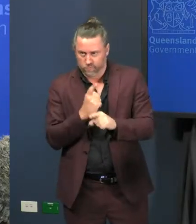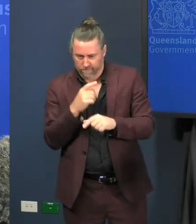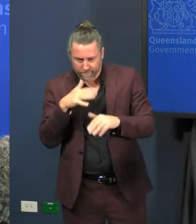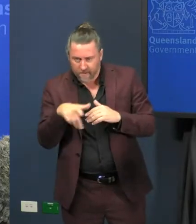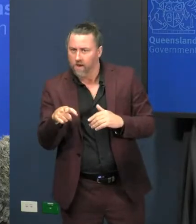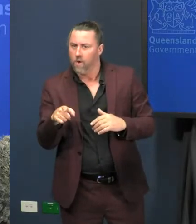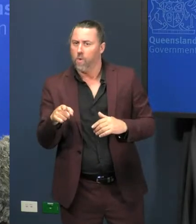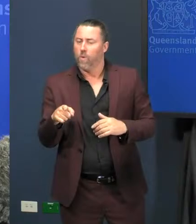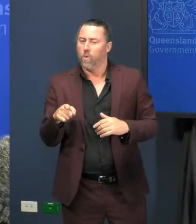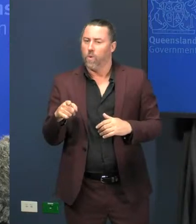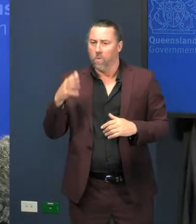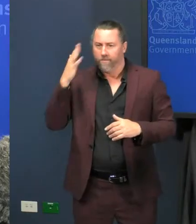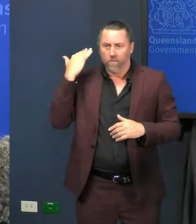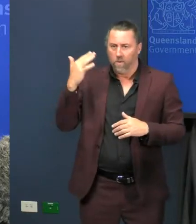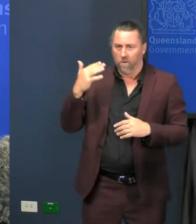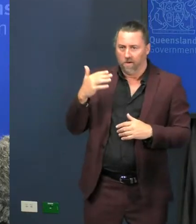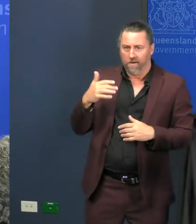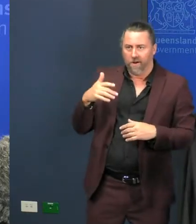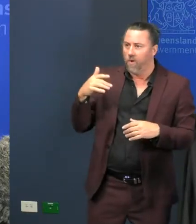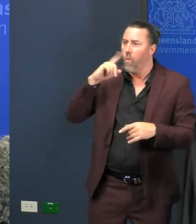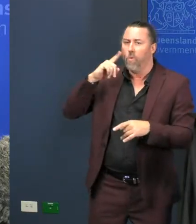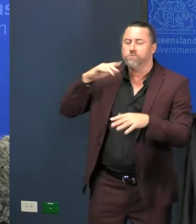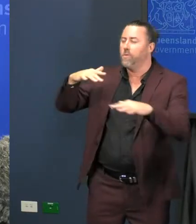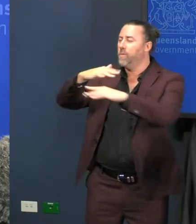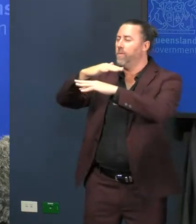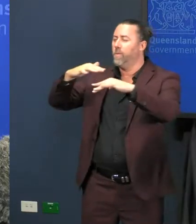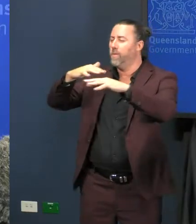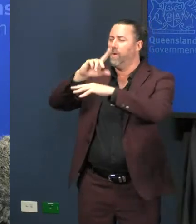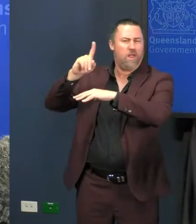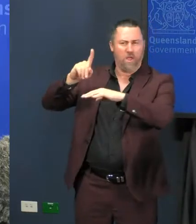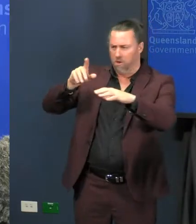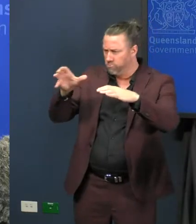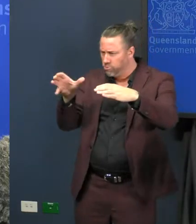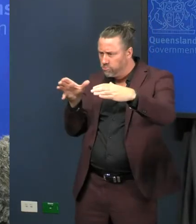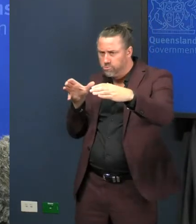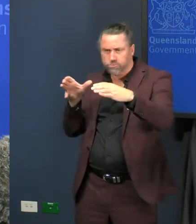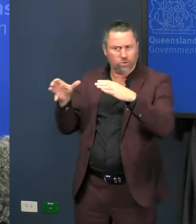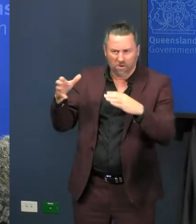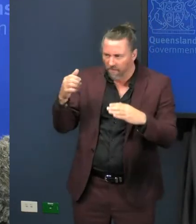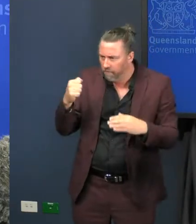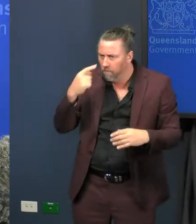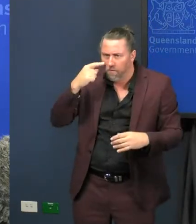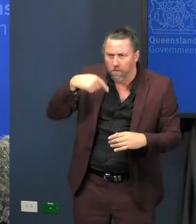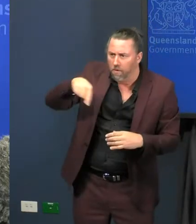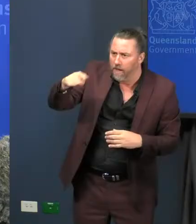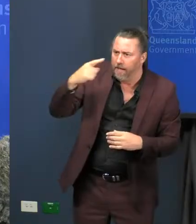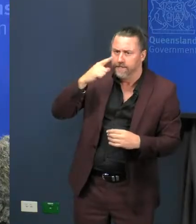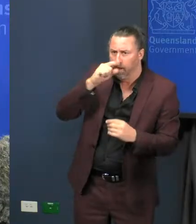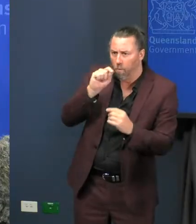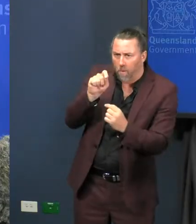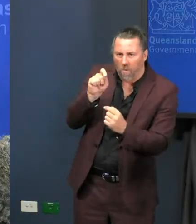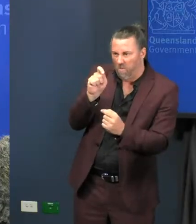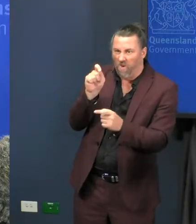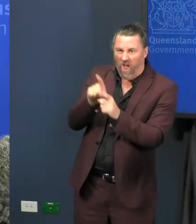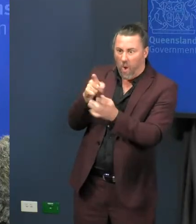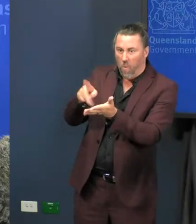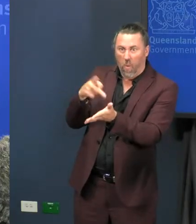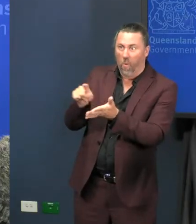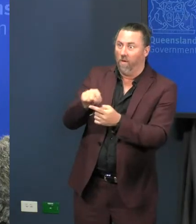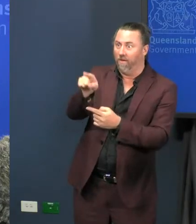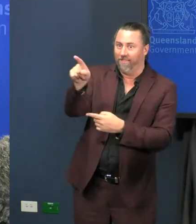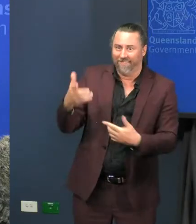what it perceived as the risk, and that's something that we will need to address. But in the meantime, my